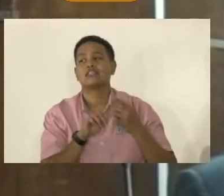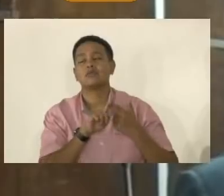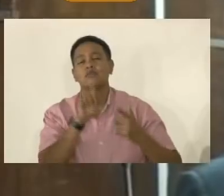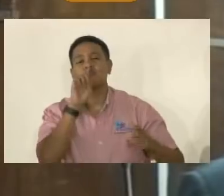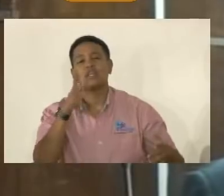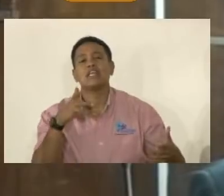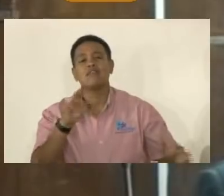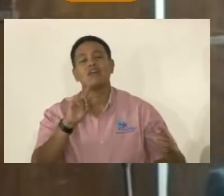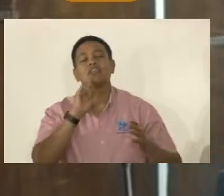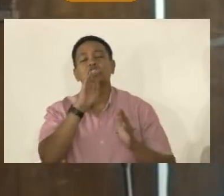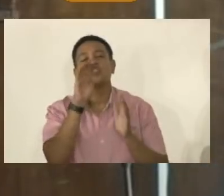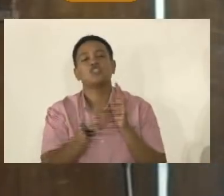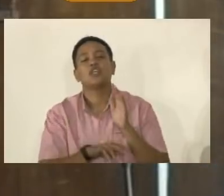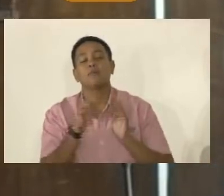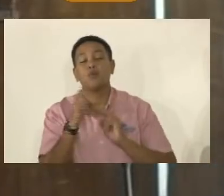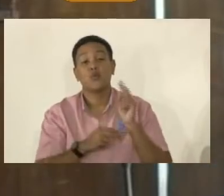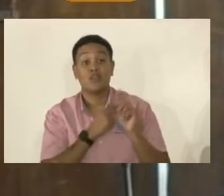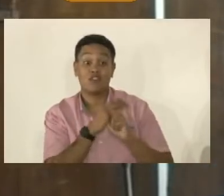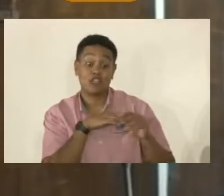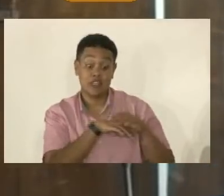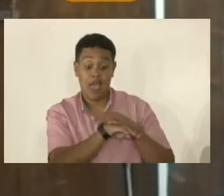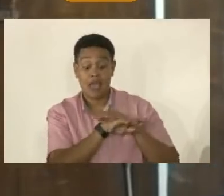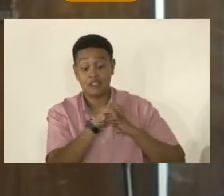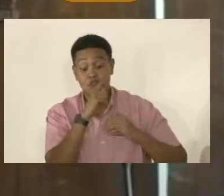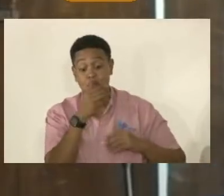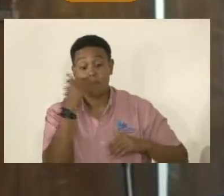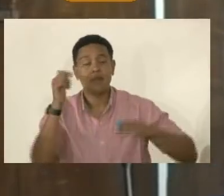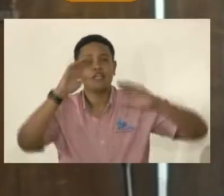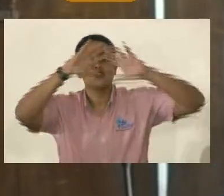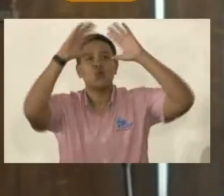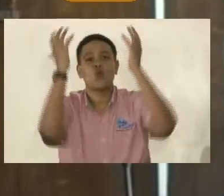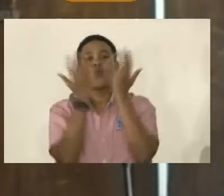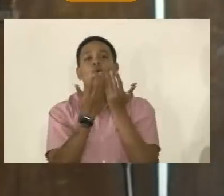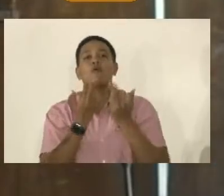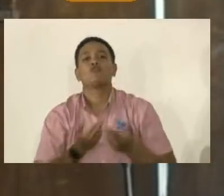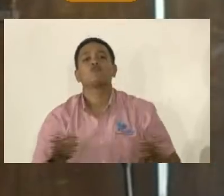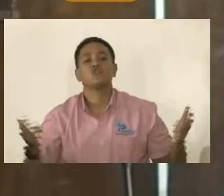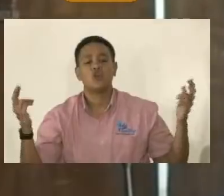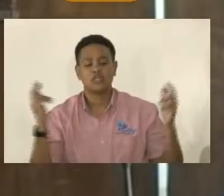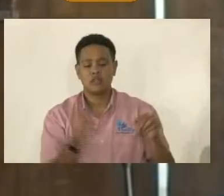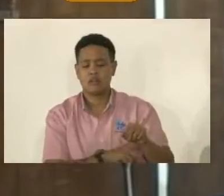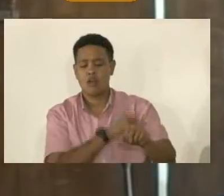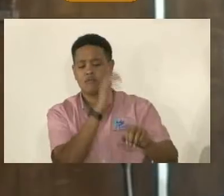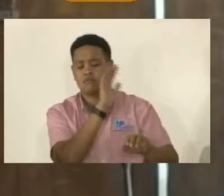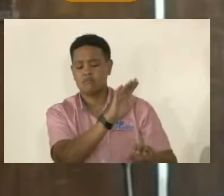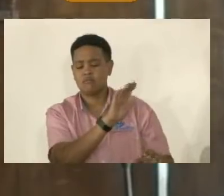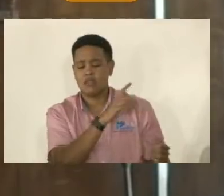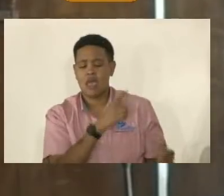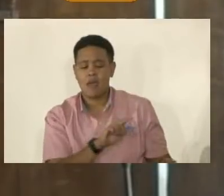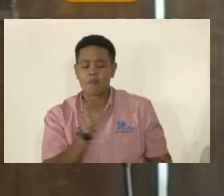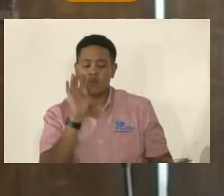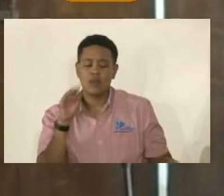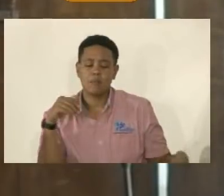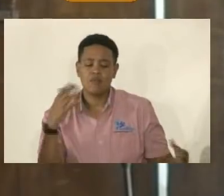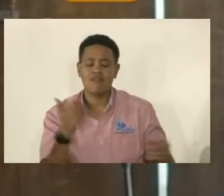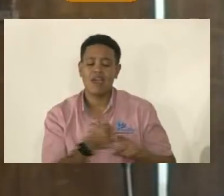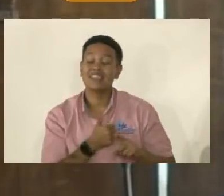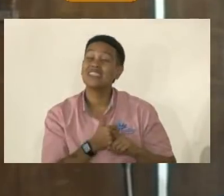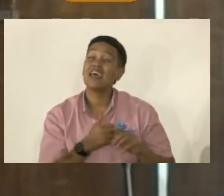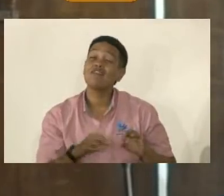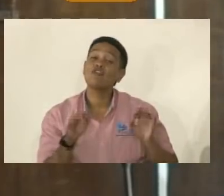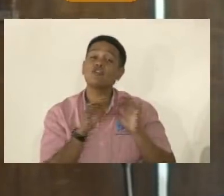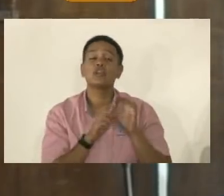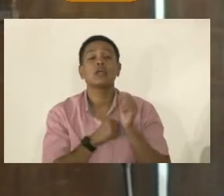facilitate cheap universal access to the best global resources longer term. It will also provide a critical infrastructure